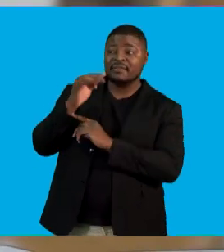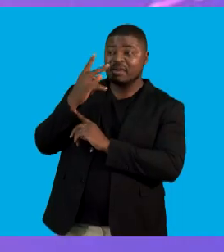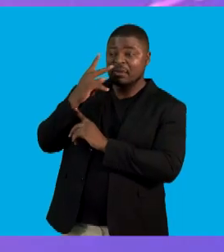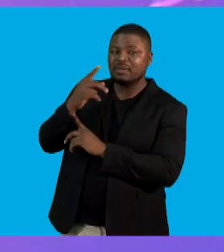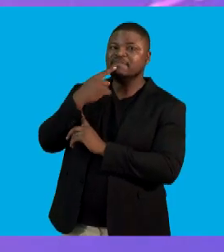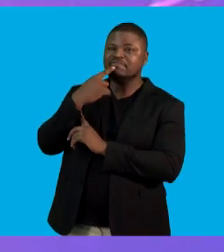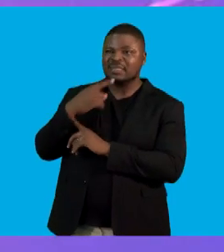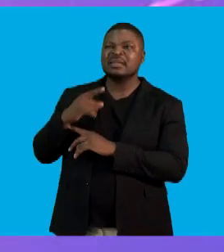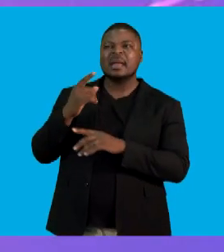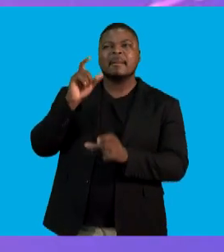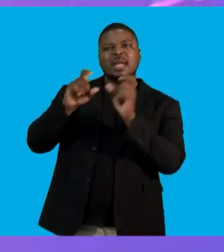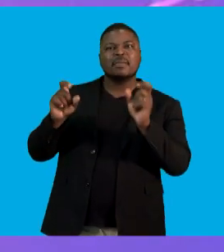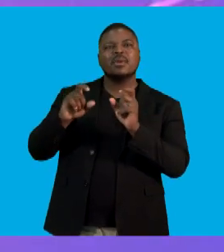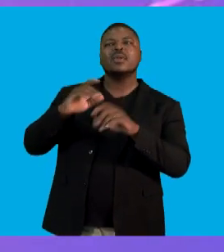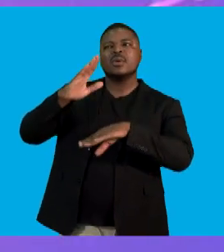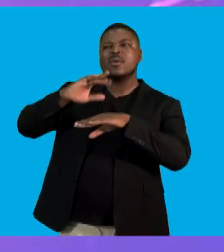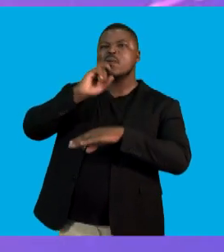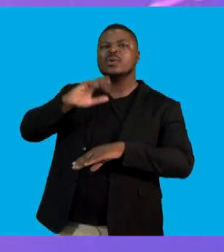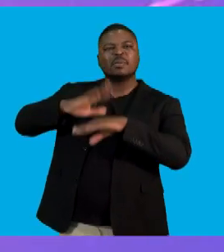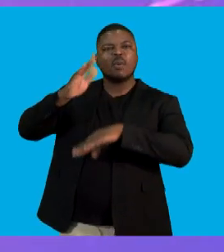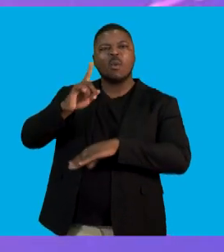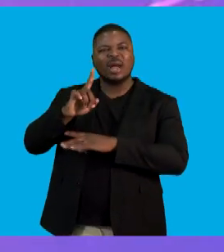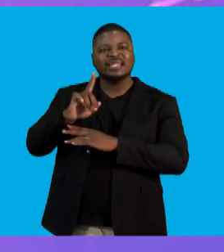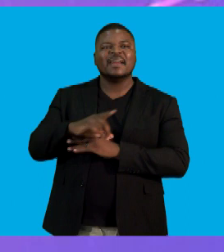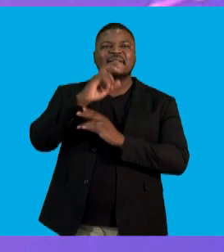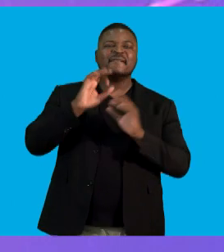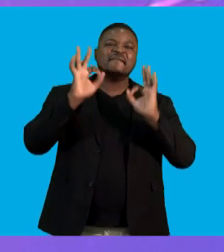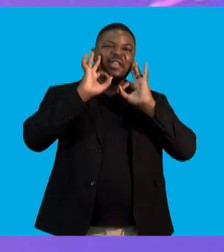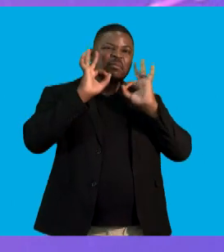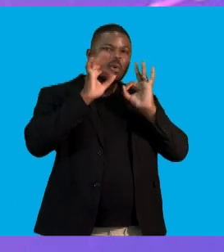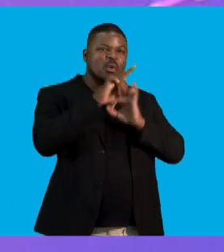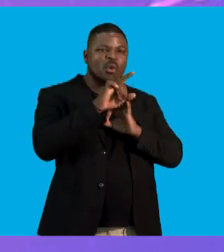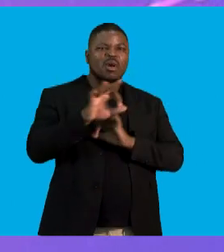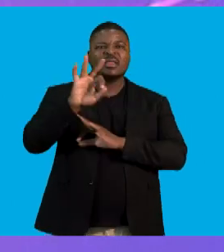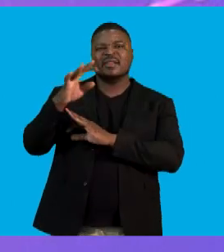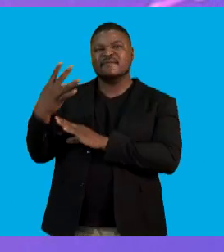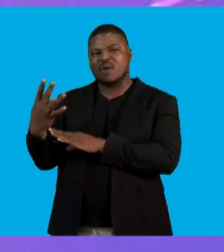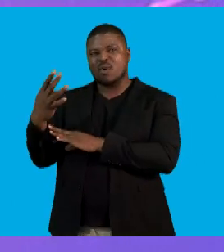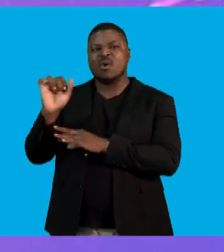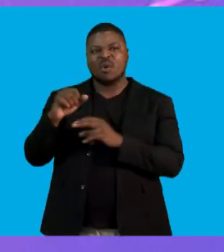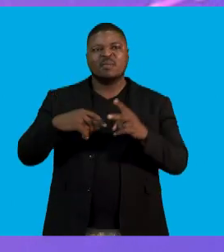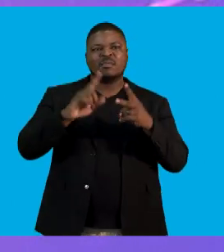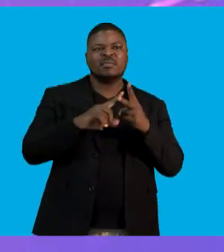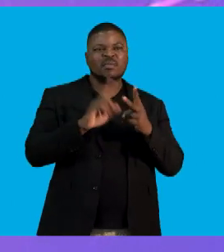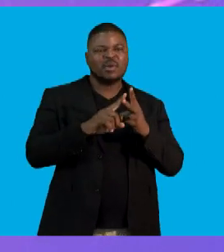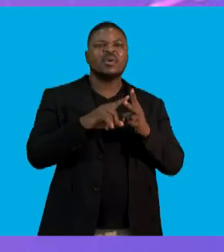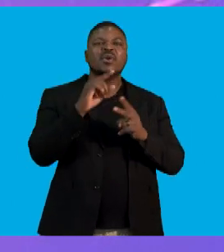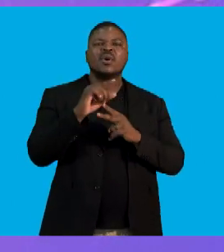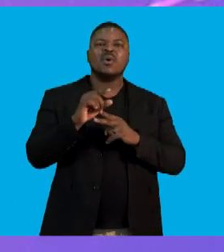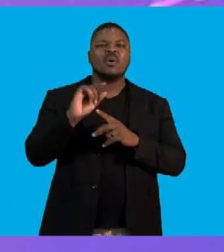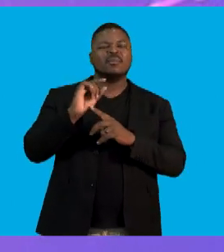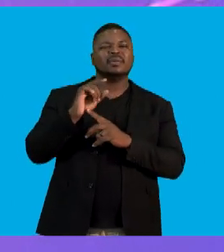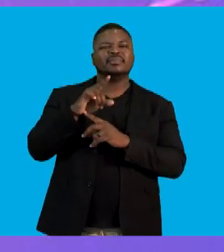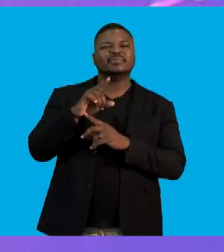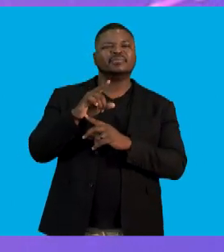most common social media platform right now, and that's Facebook at 34%, YouTube is second at 26%. And I see that there's a lot